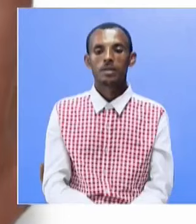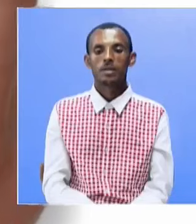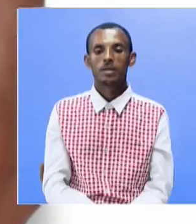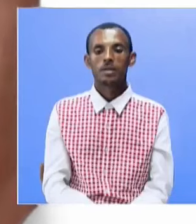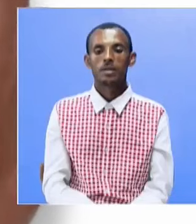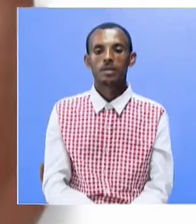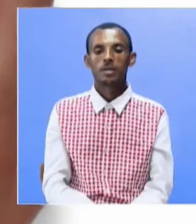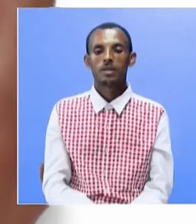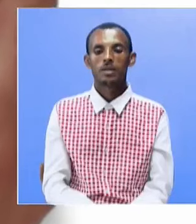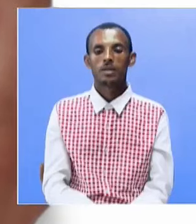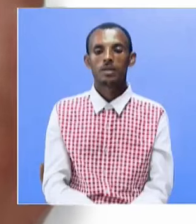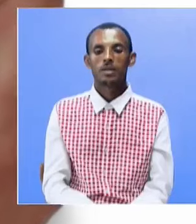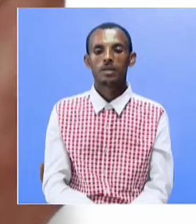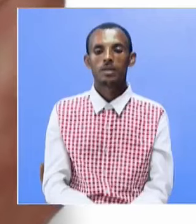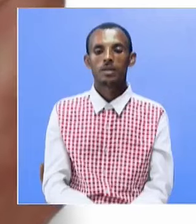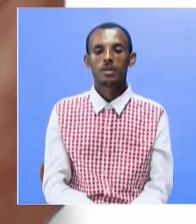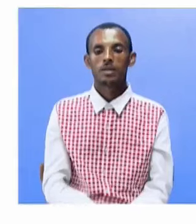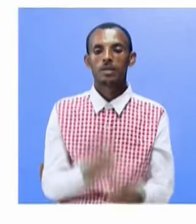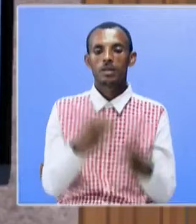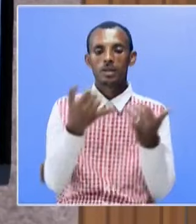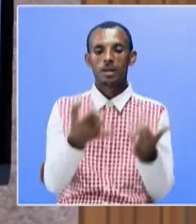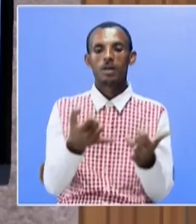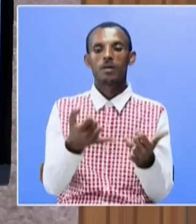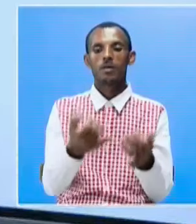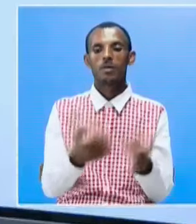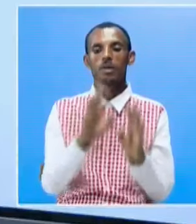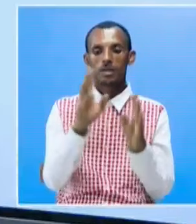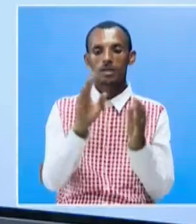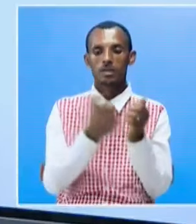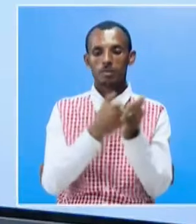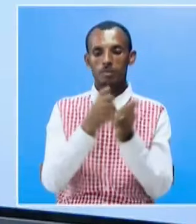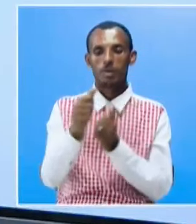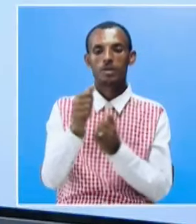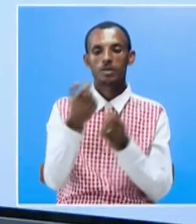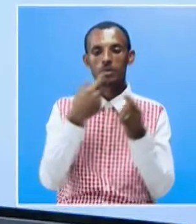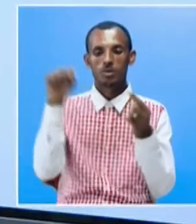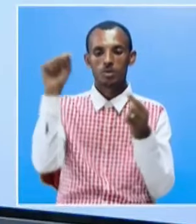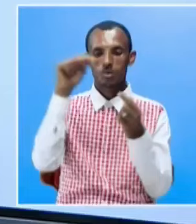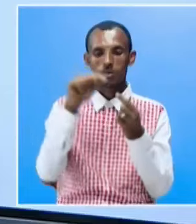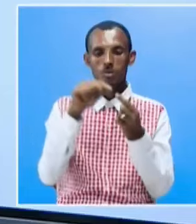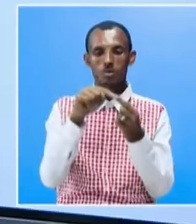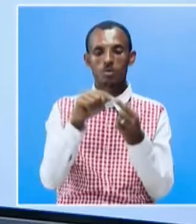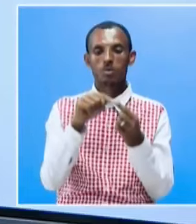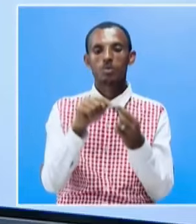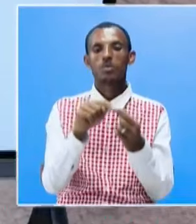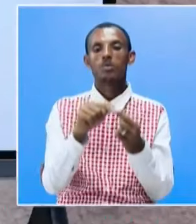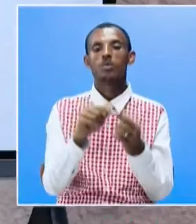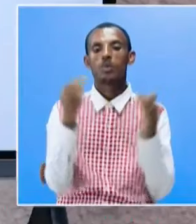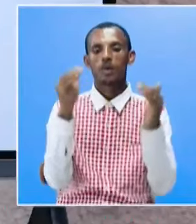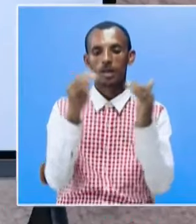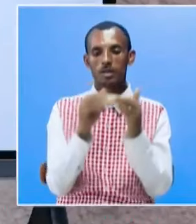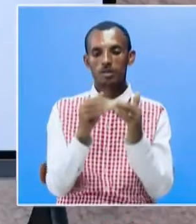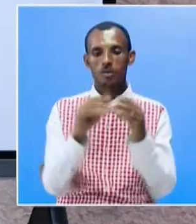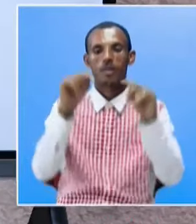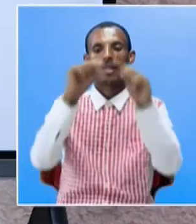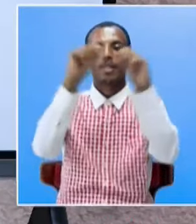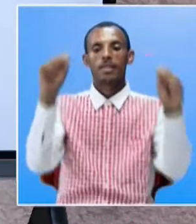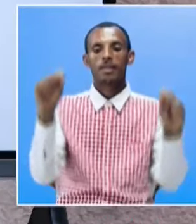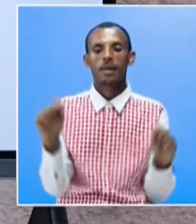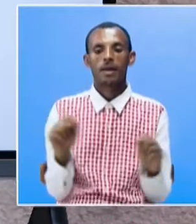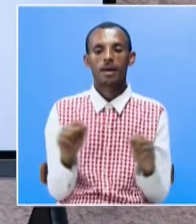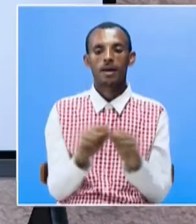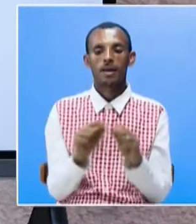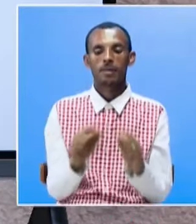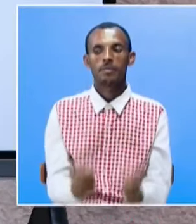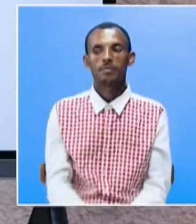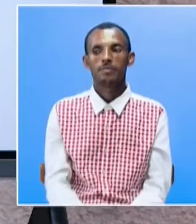That's it. Now let's proceed to congruency of triangles.